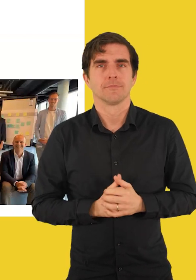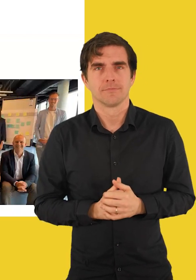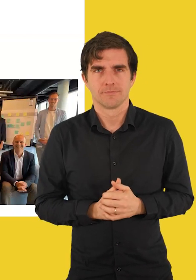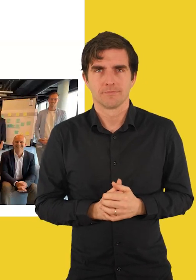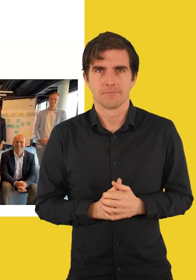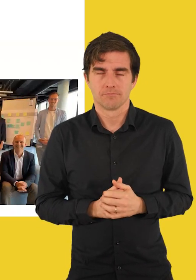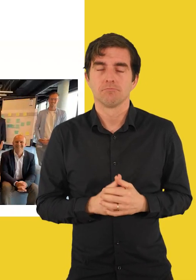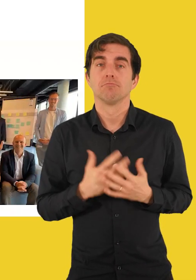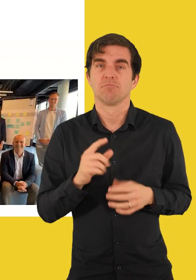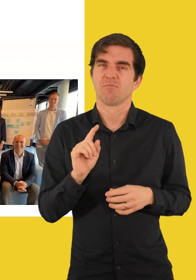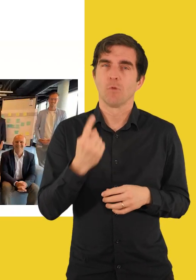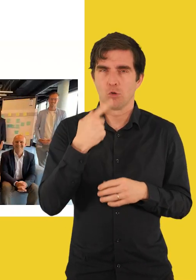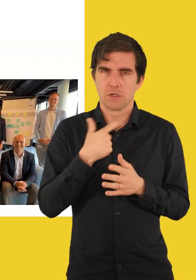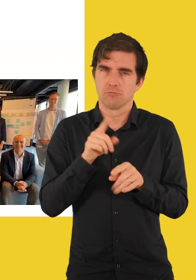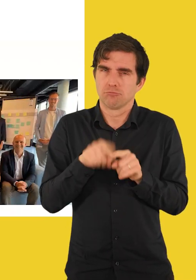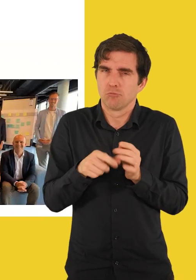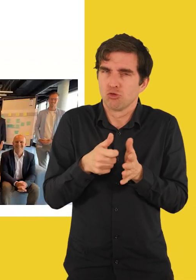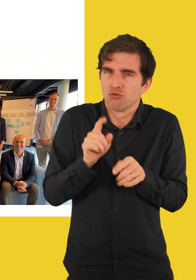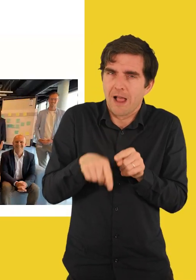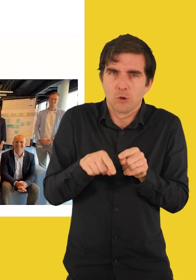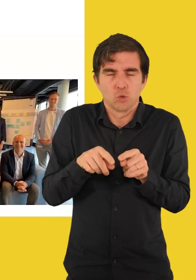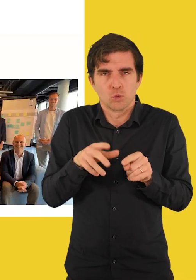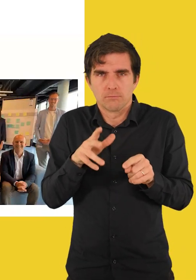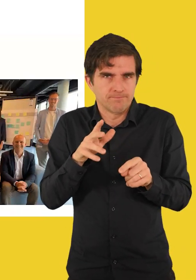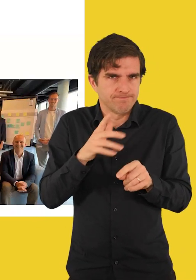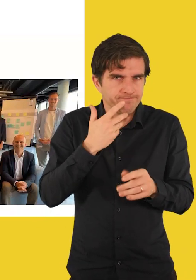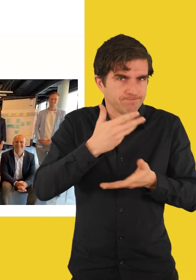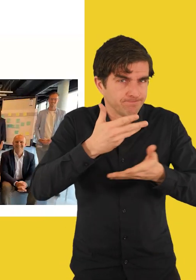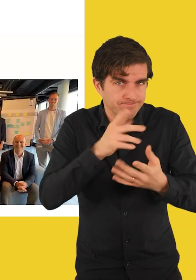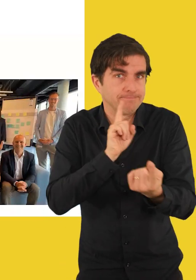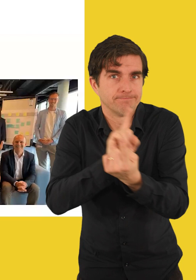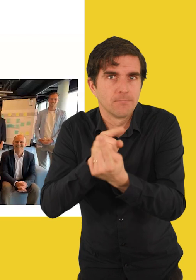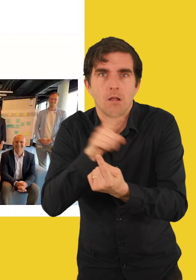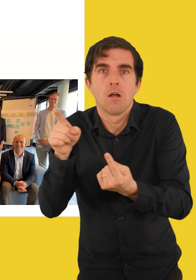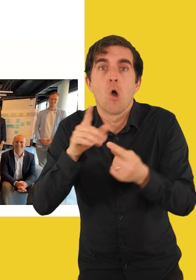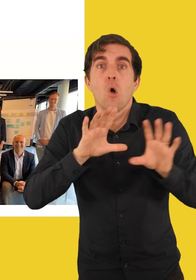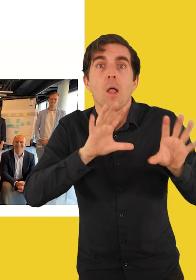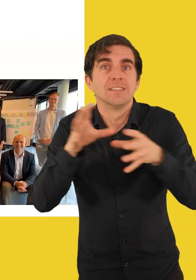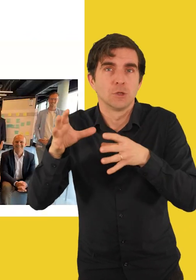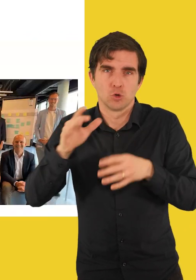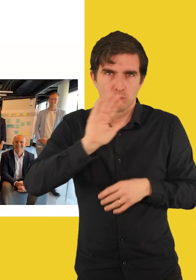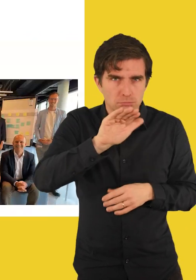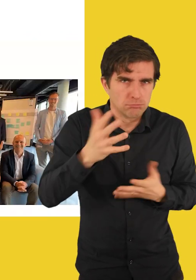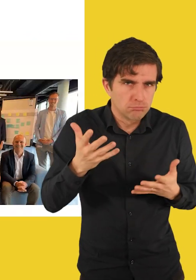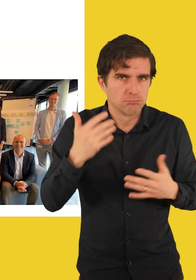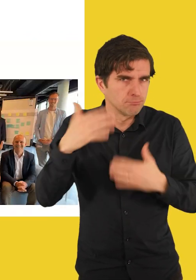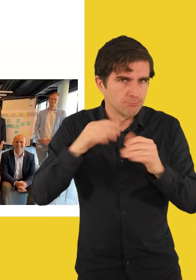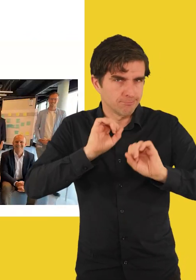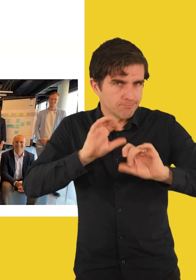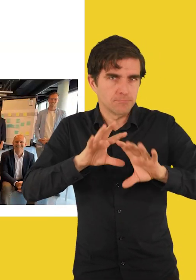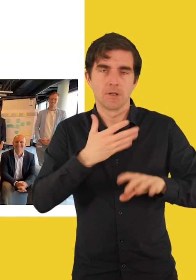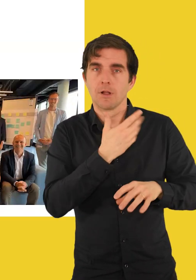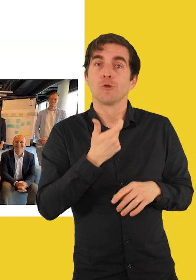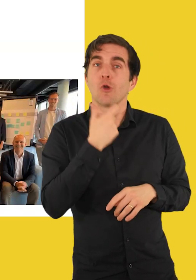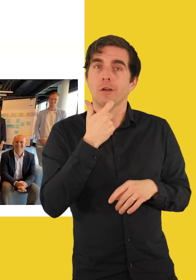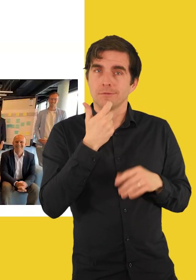two things. Firstly, we usually try to confront a bit those organizations with